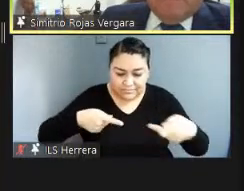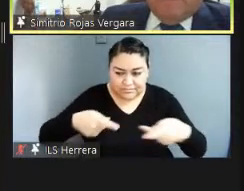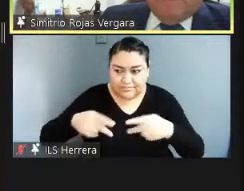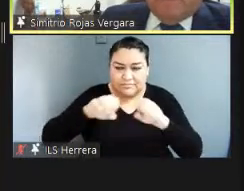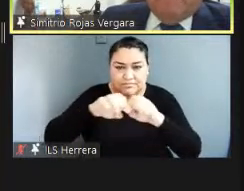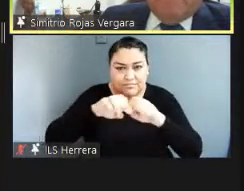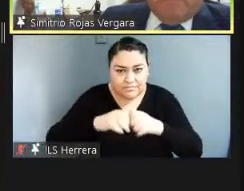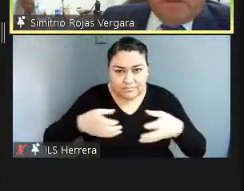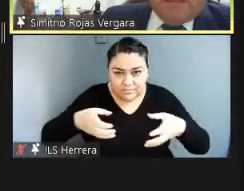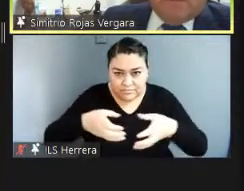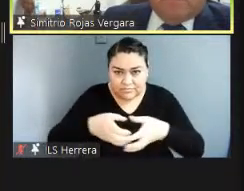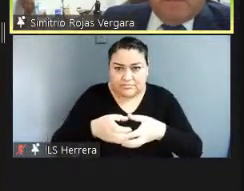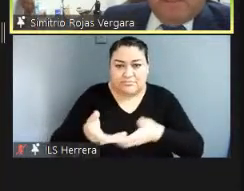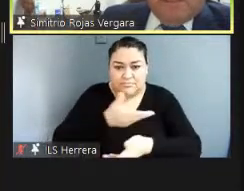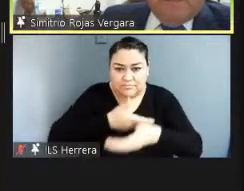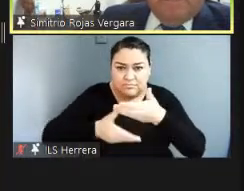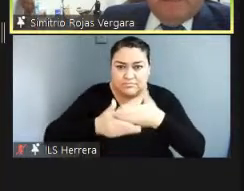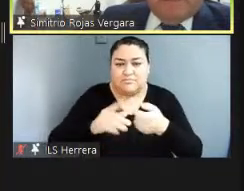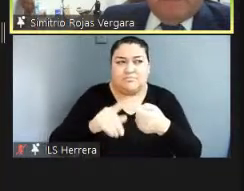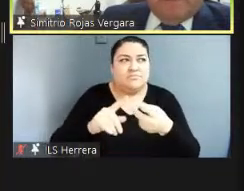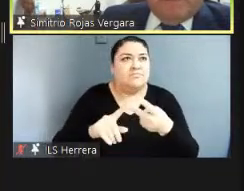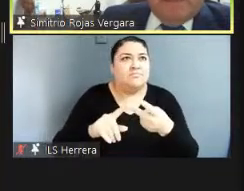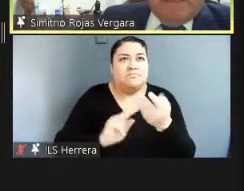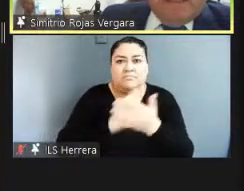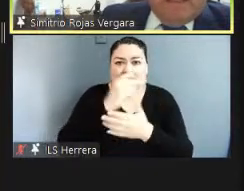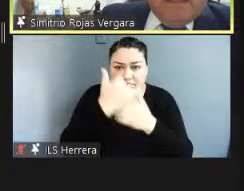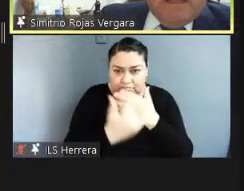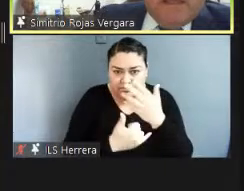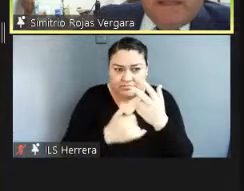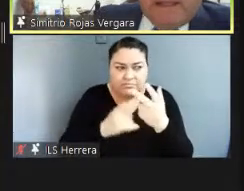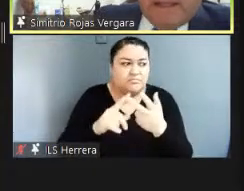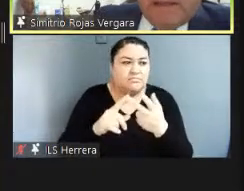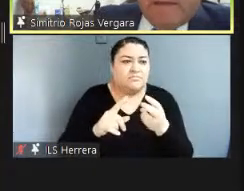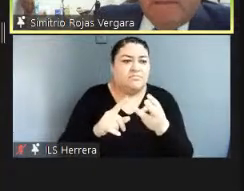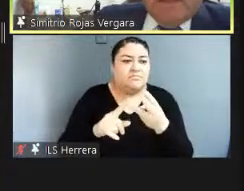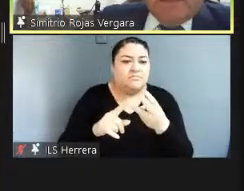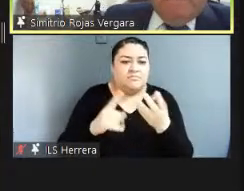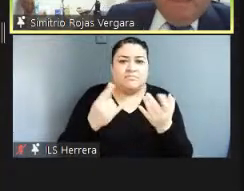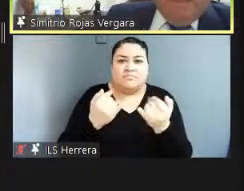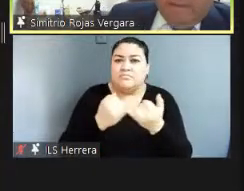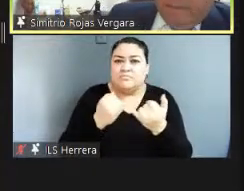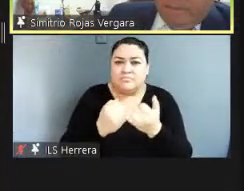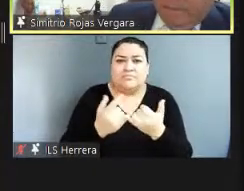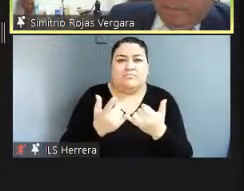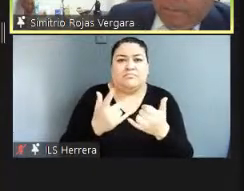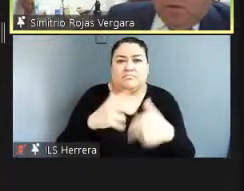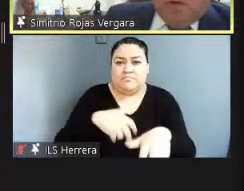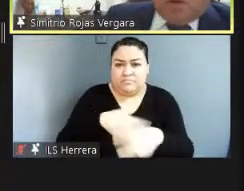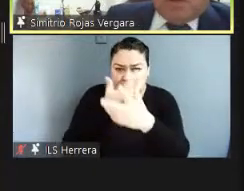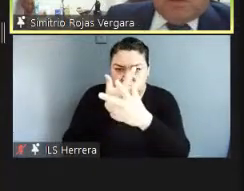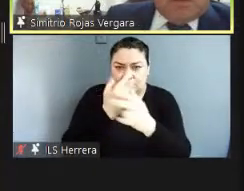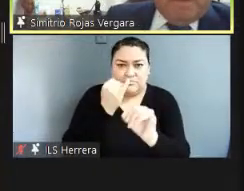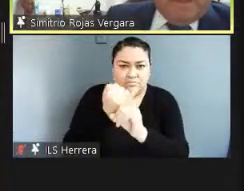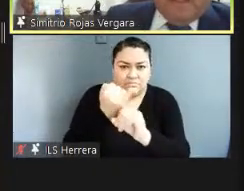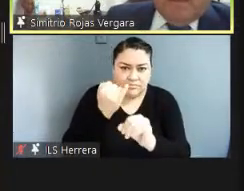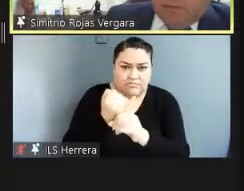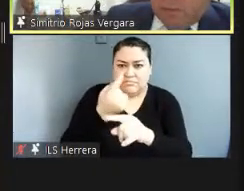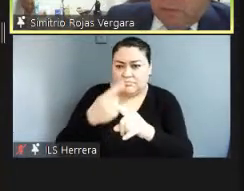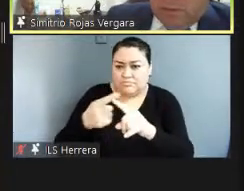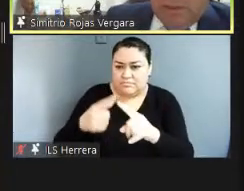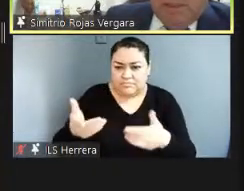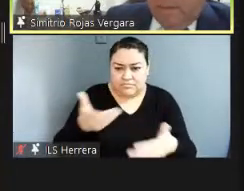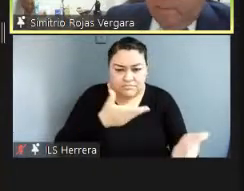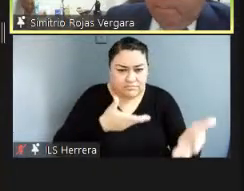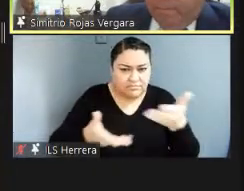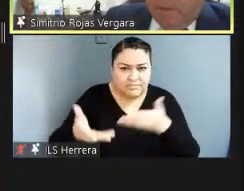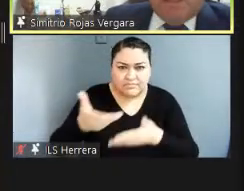means that we need to do group work, teamwork, work around projects, and have a lot of interaction